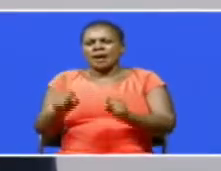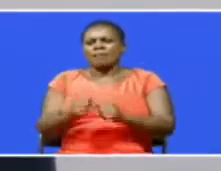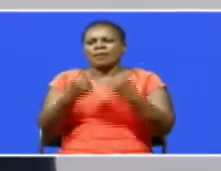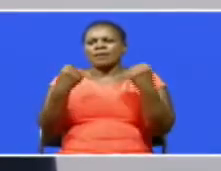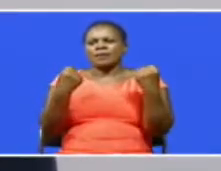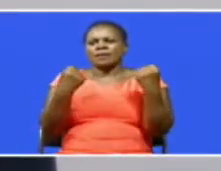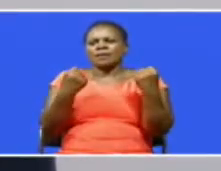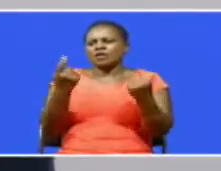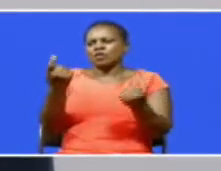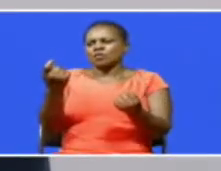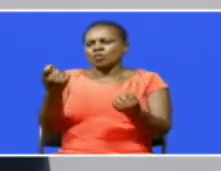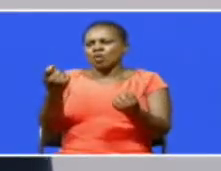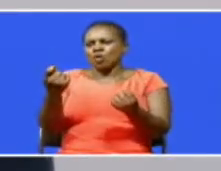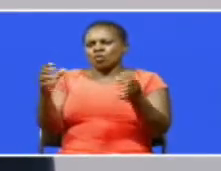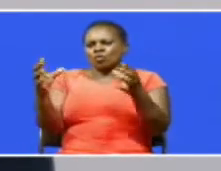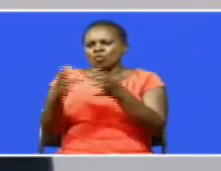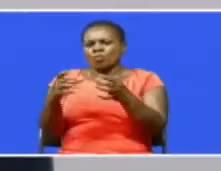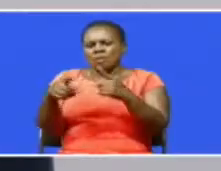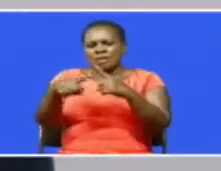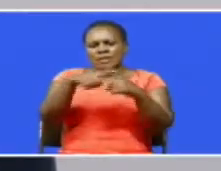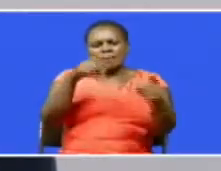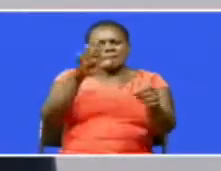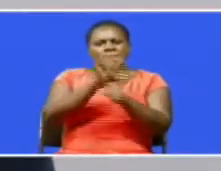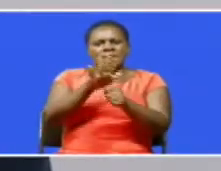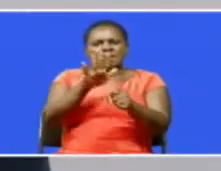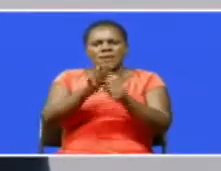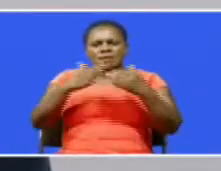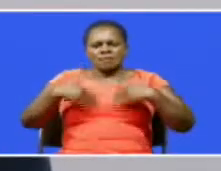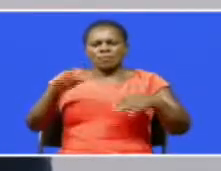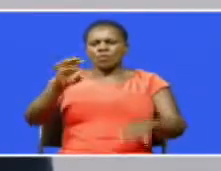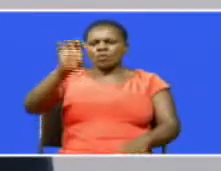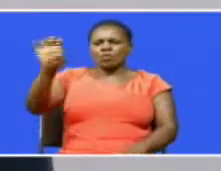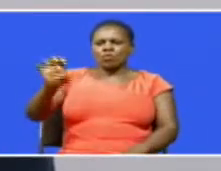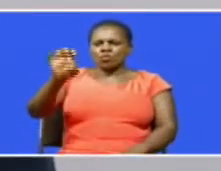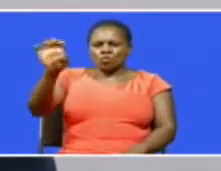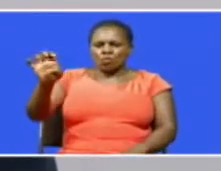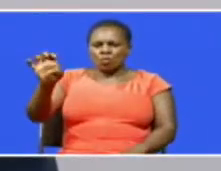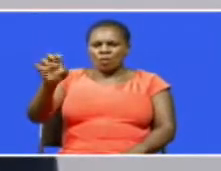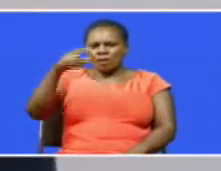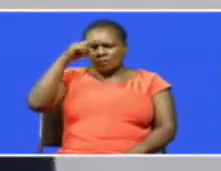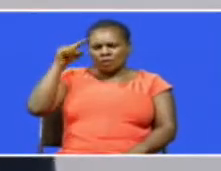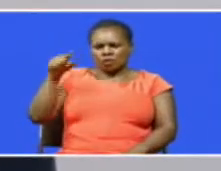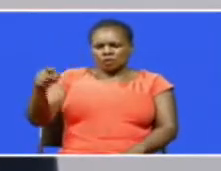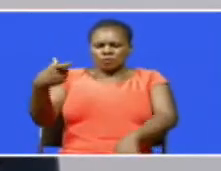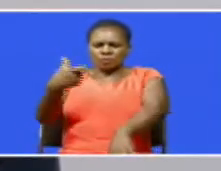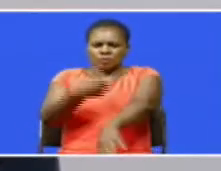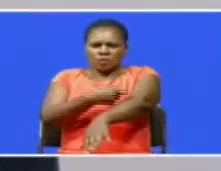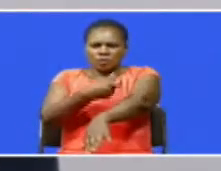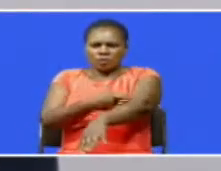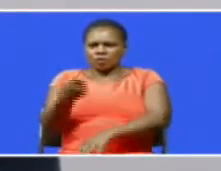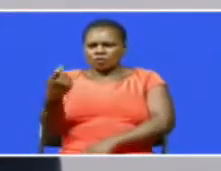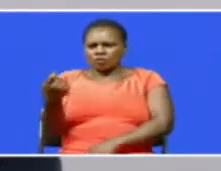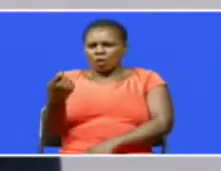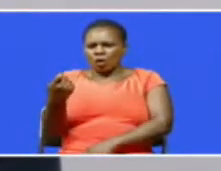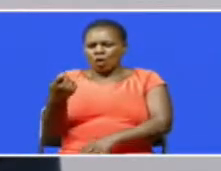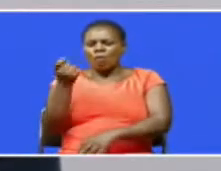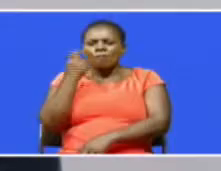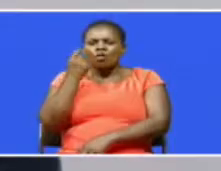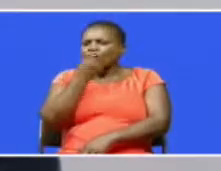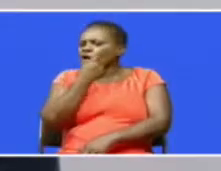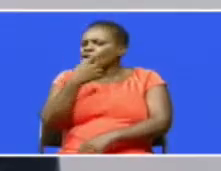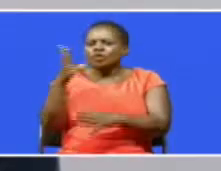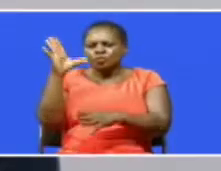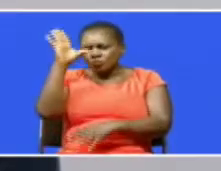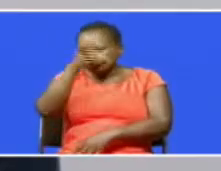You know, smallpox killed over 1 million people a year, and because of vaccines now smallpox is gone.